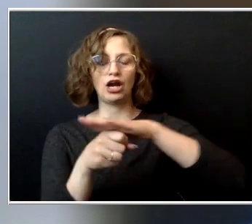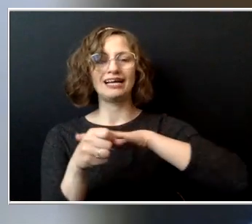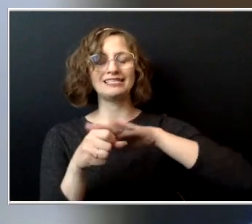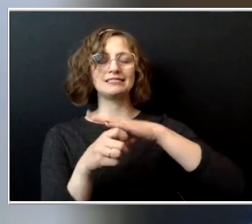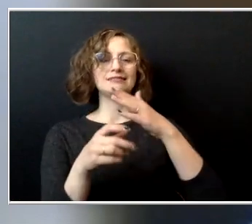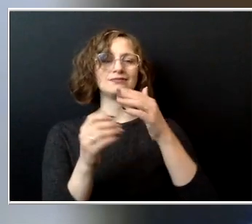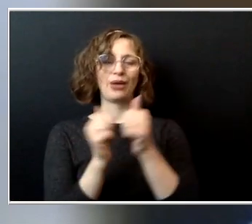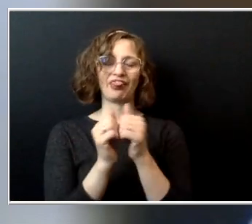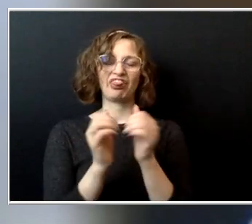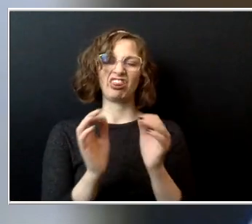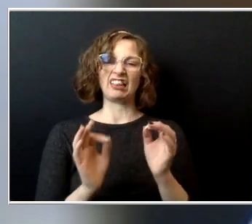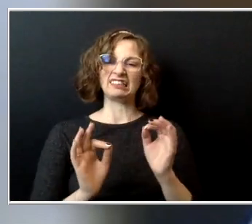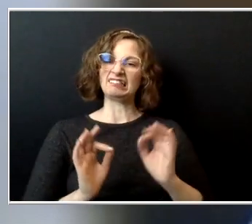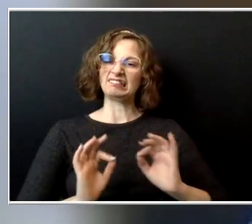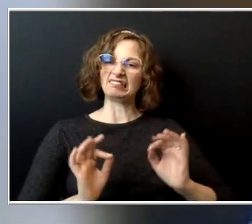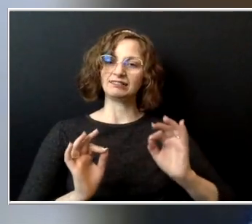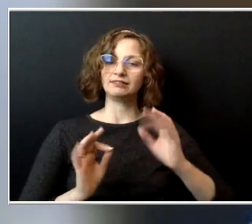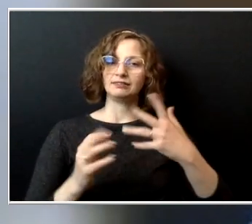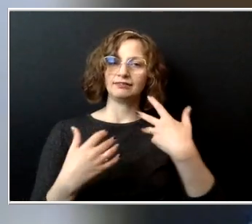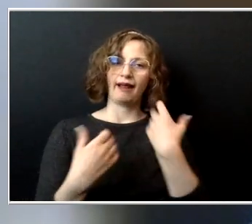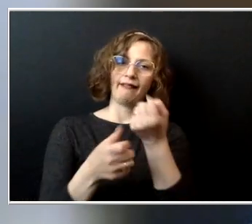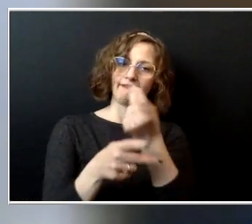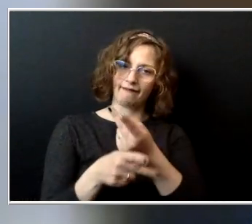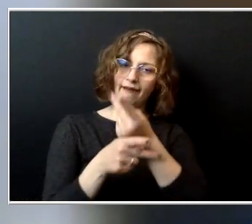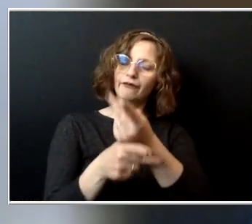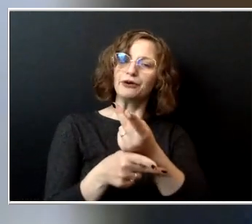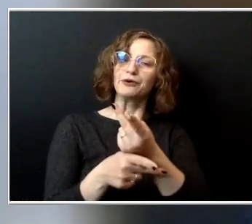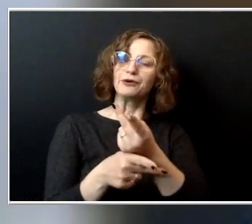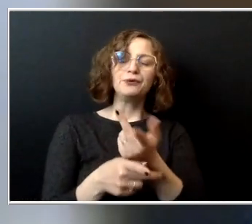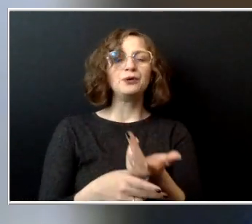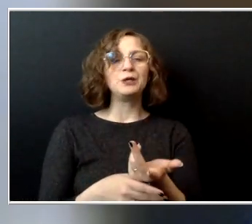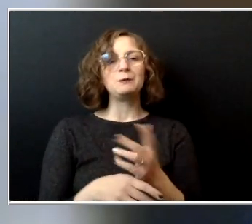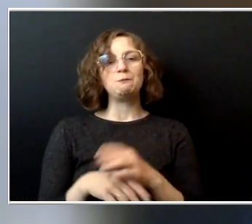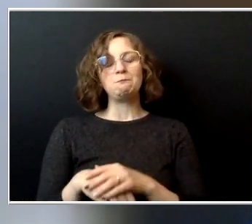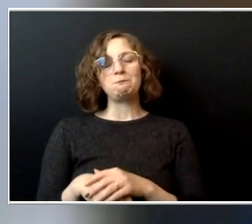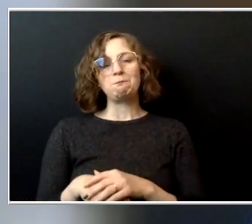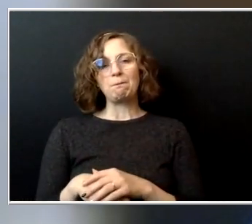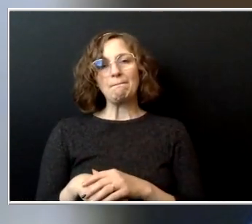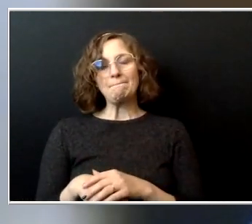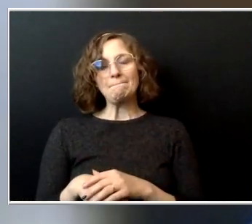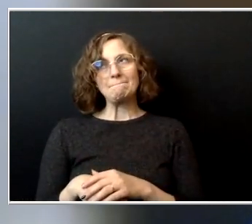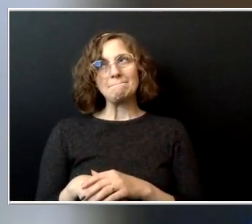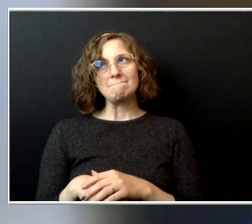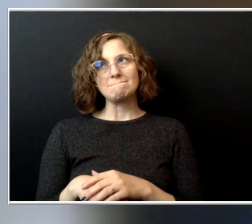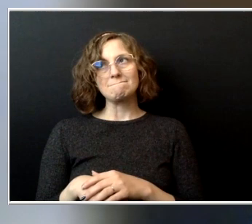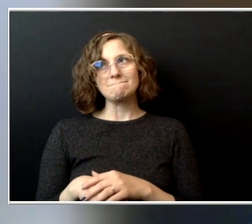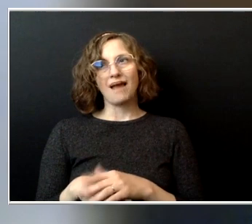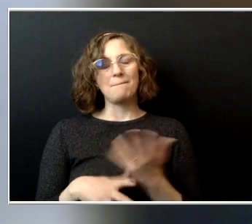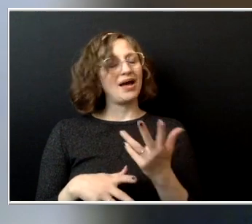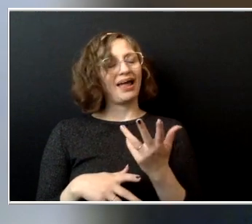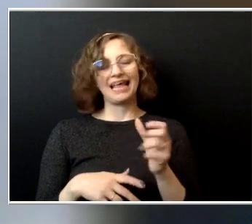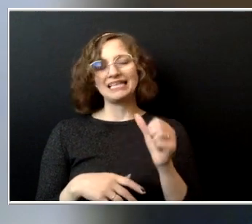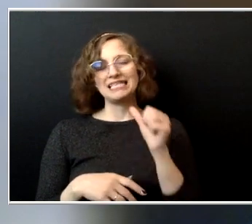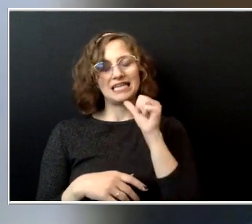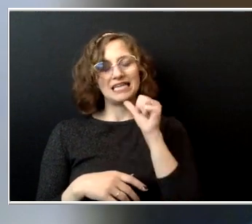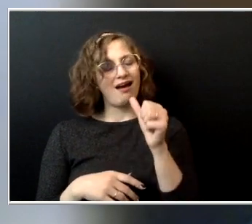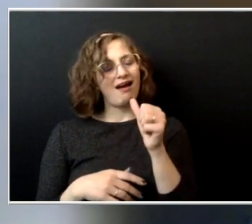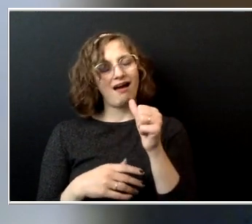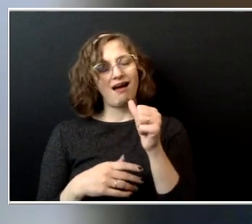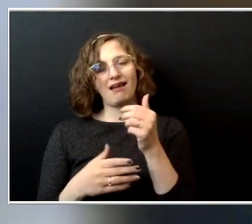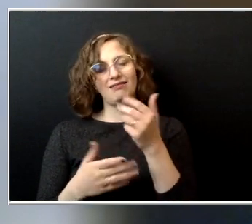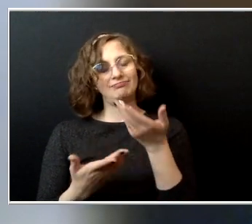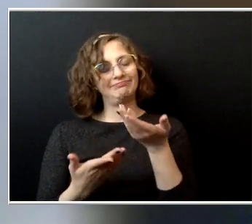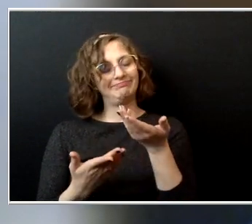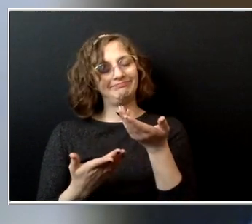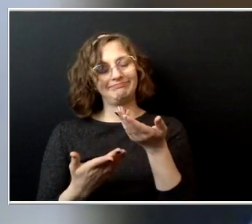minimal, and it, it's not a viable economic model, and so it never